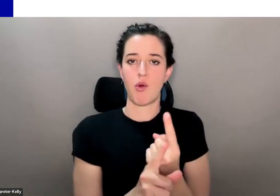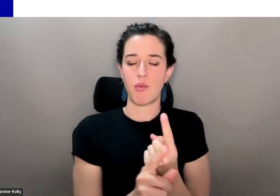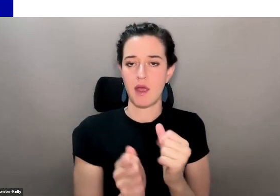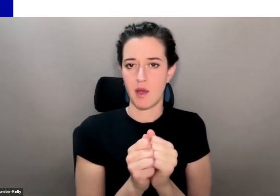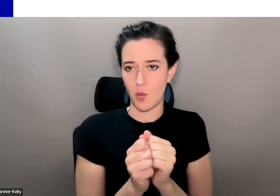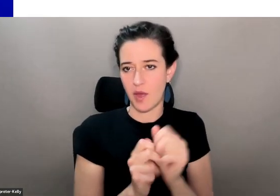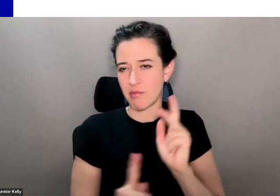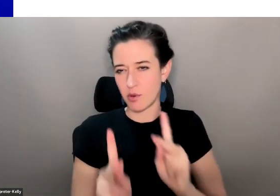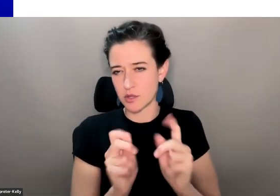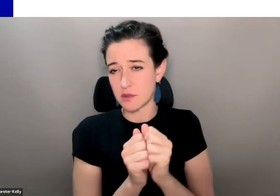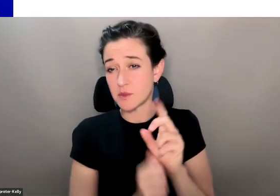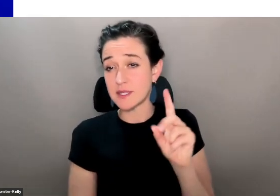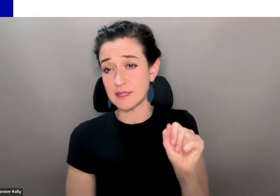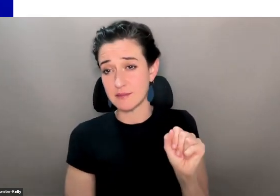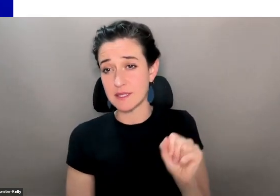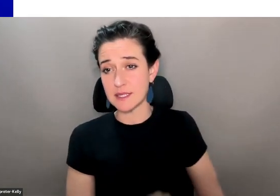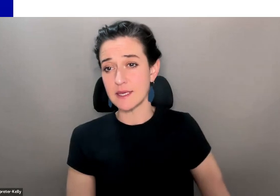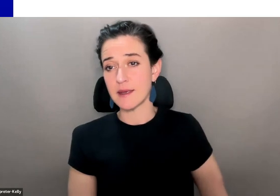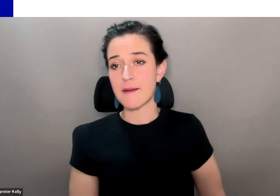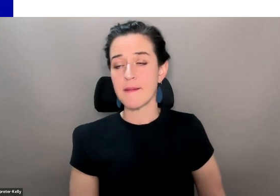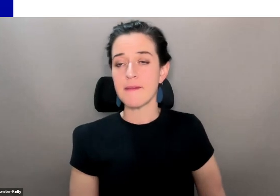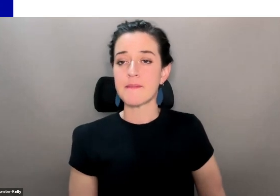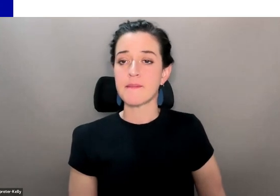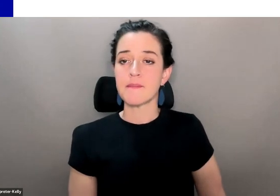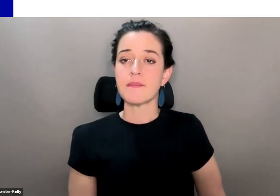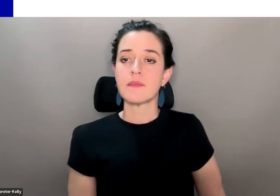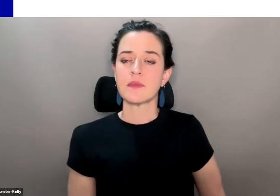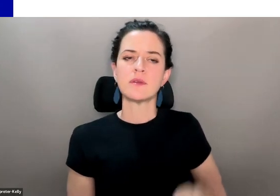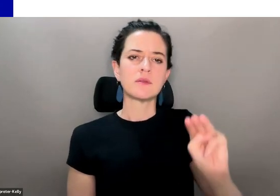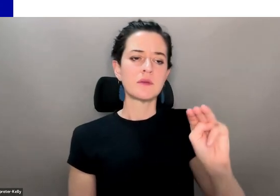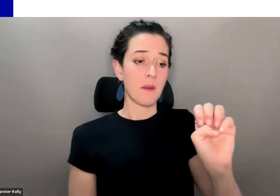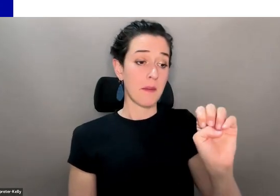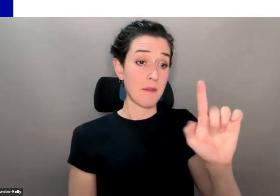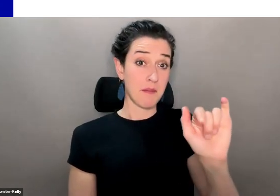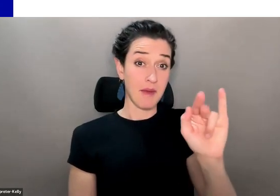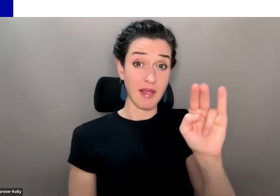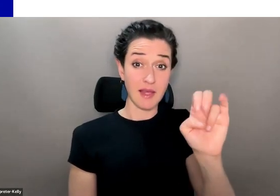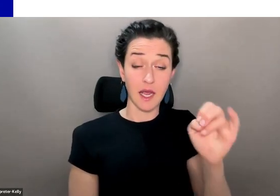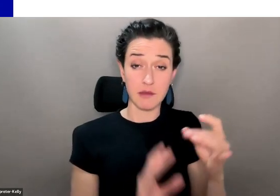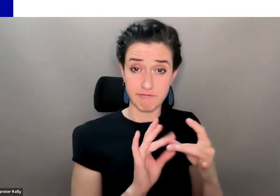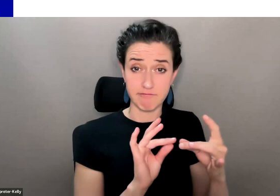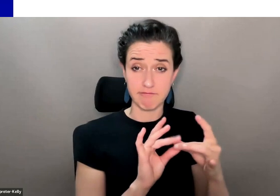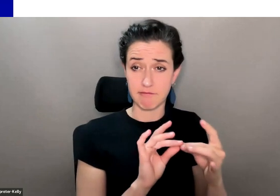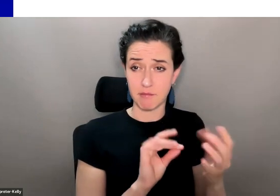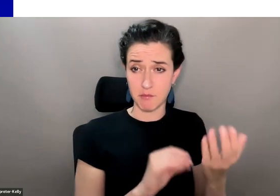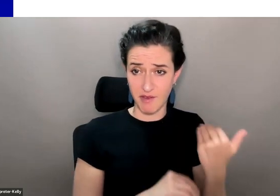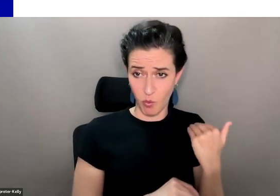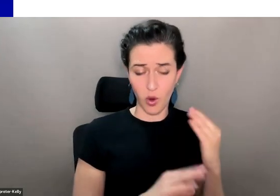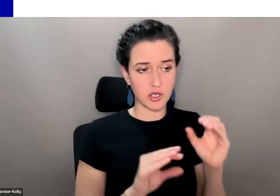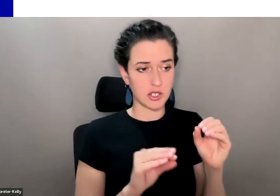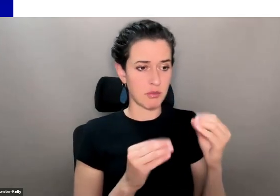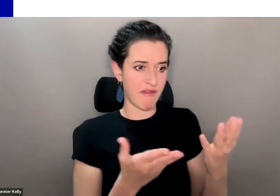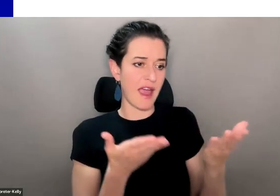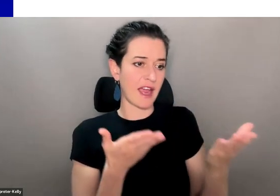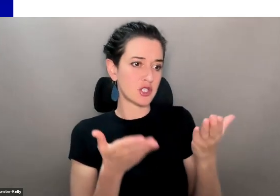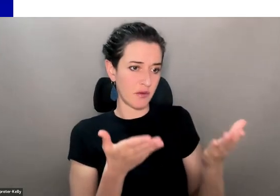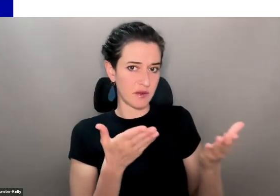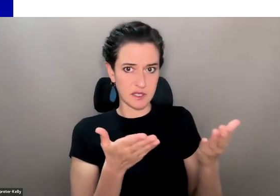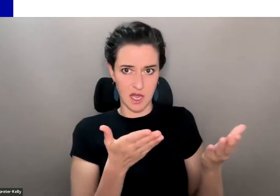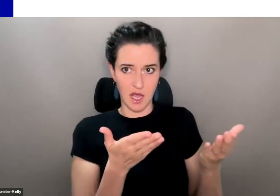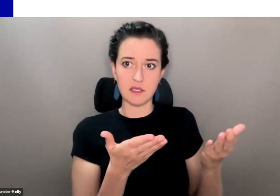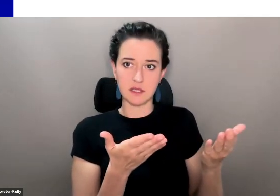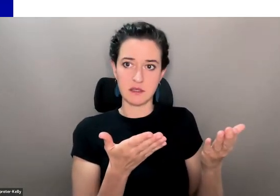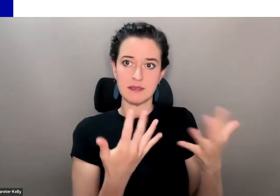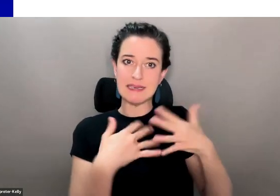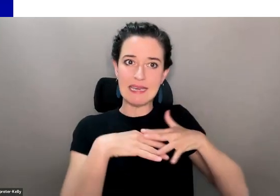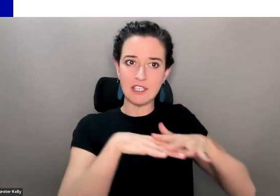with disabilities. So as Melanie had shouted out this obligation to provide services in the most integrated setting appropriate to the needs of